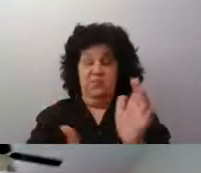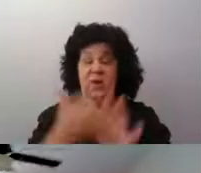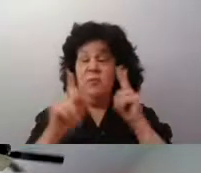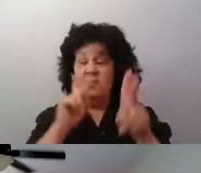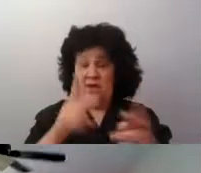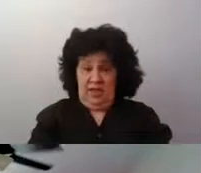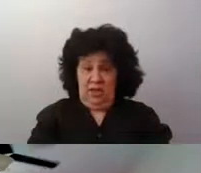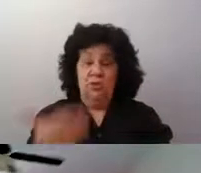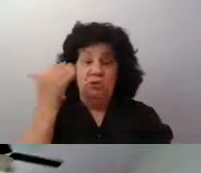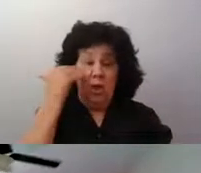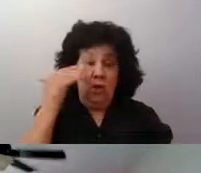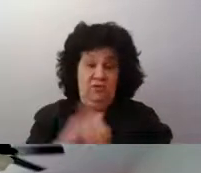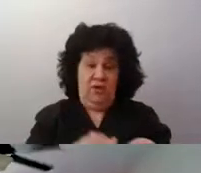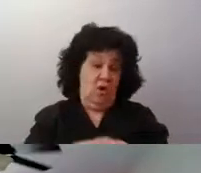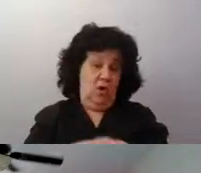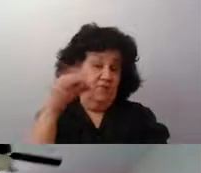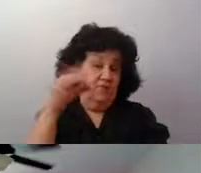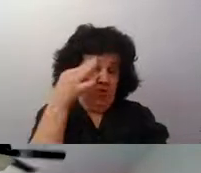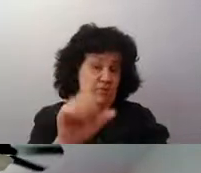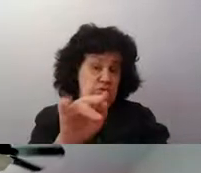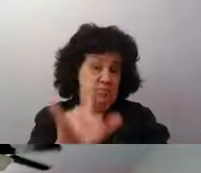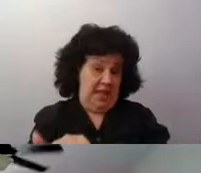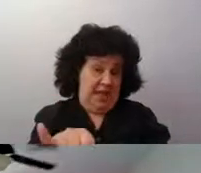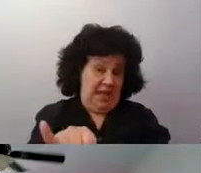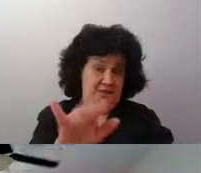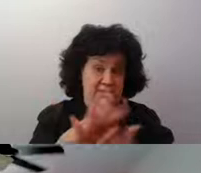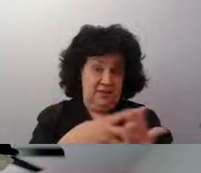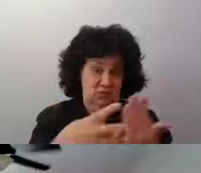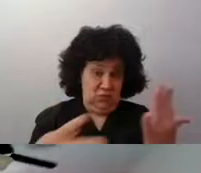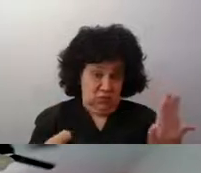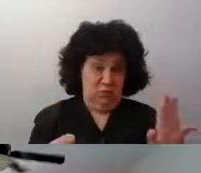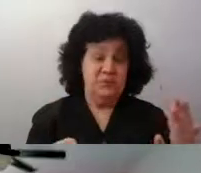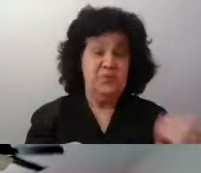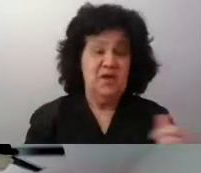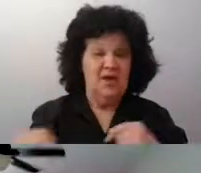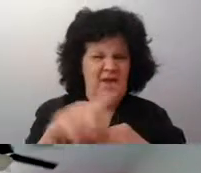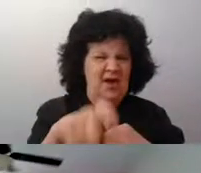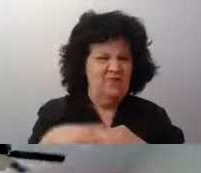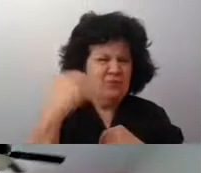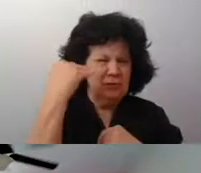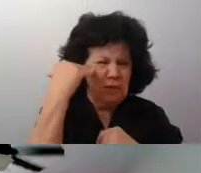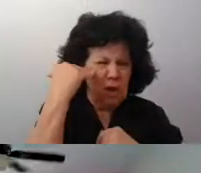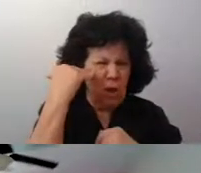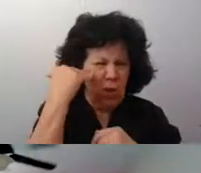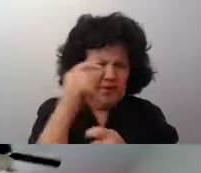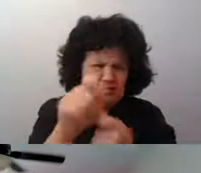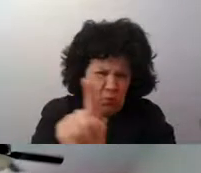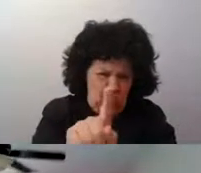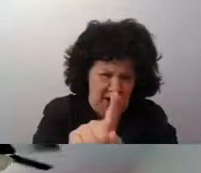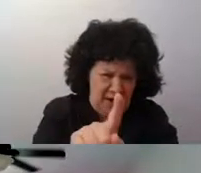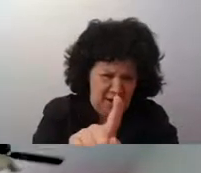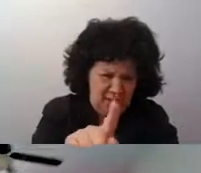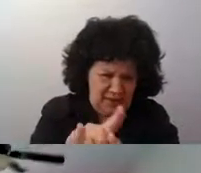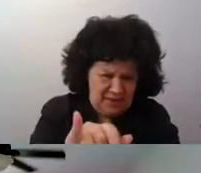federal supply schedule, there's an environmental aisle. But you have to know it's there and go look for it. And if anybody